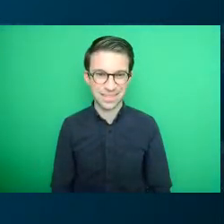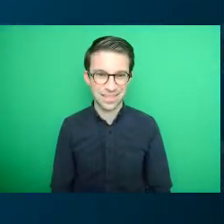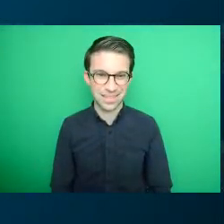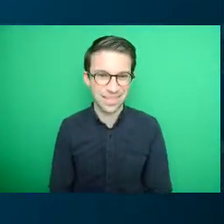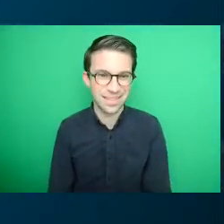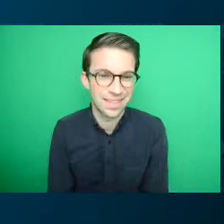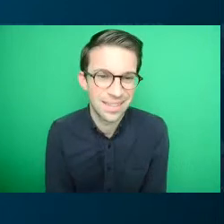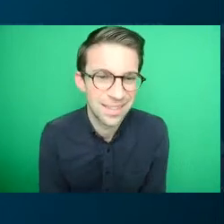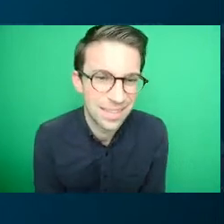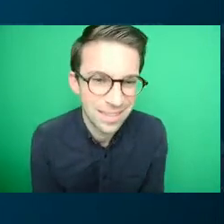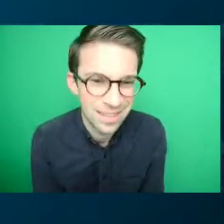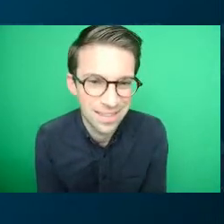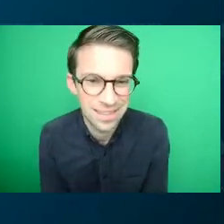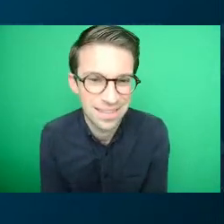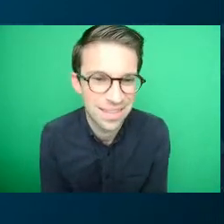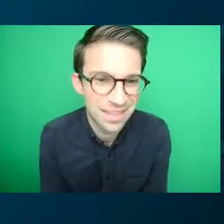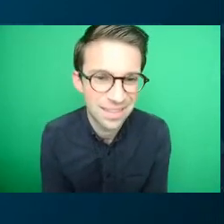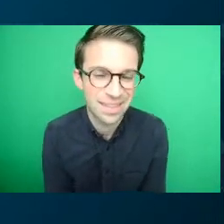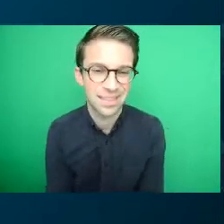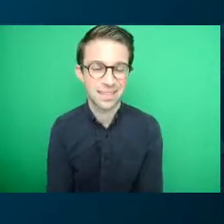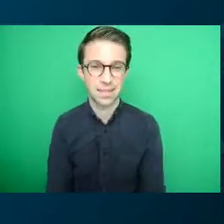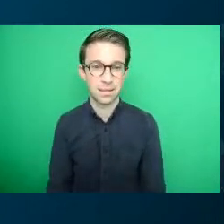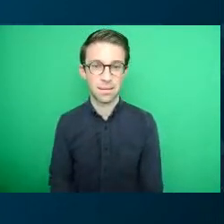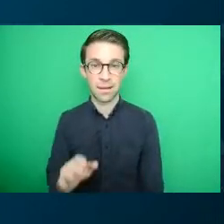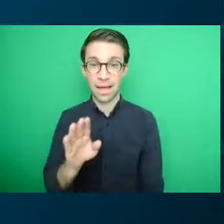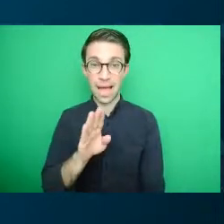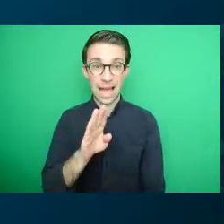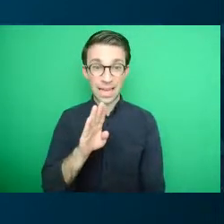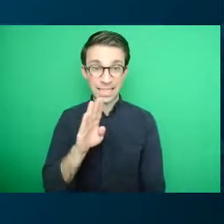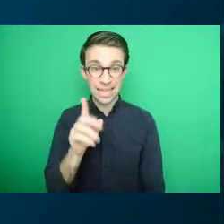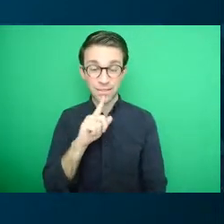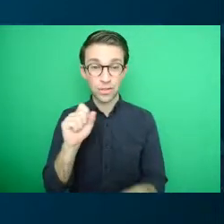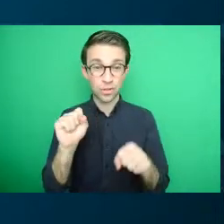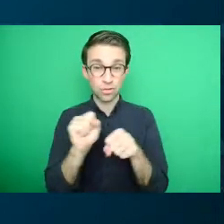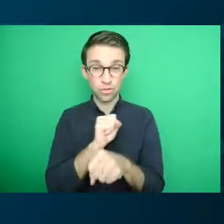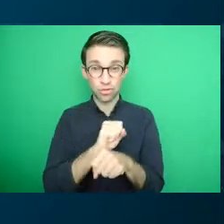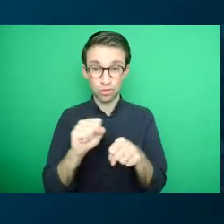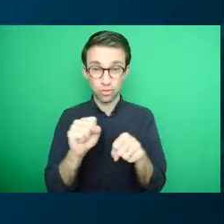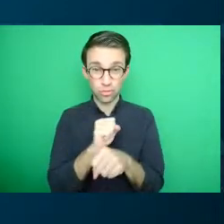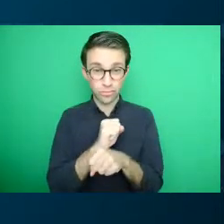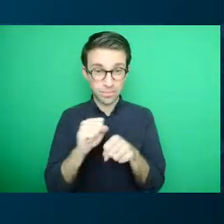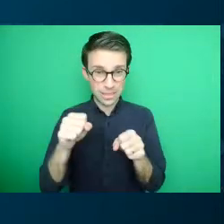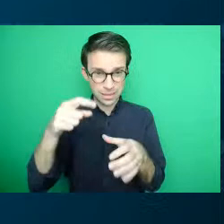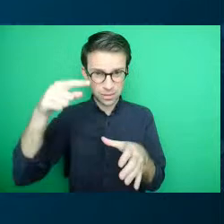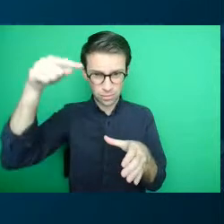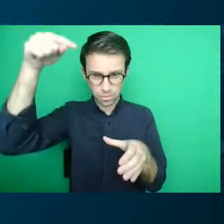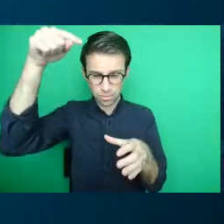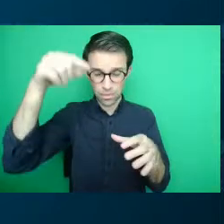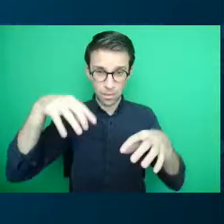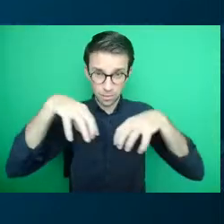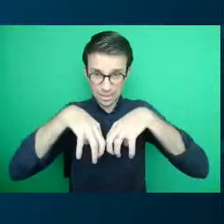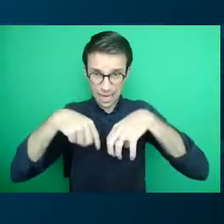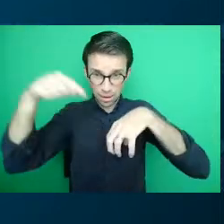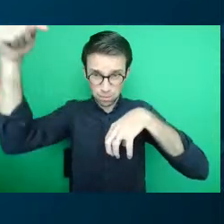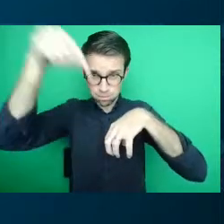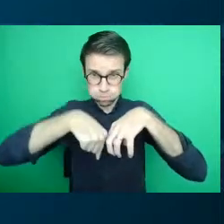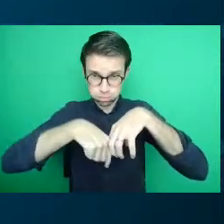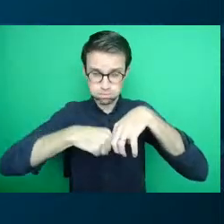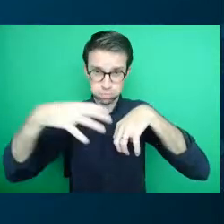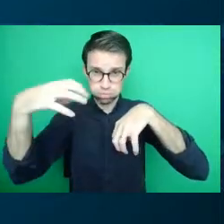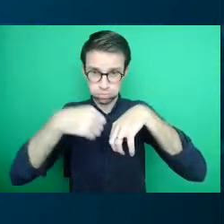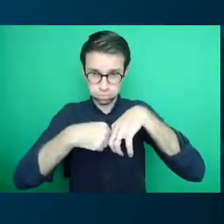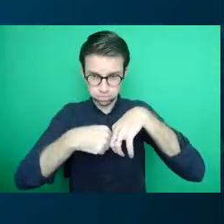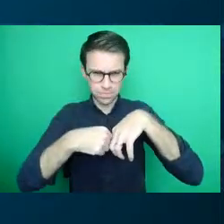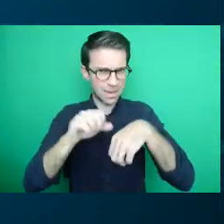That has never has a craft come down and landed right between those two tanks like that. Good experimental data.